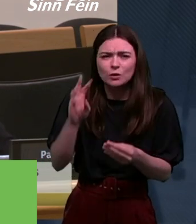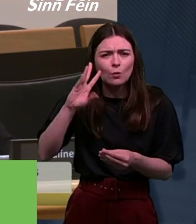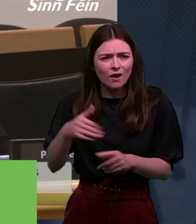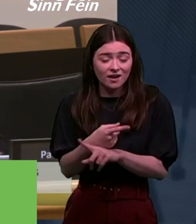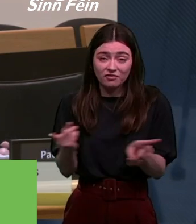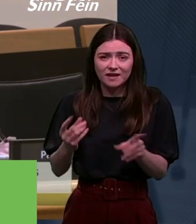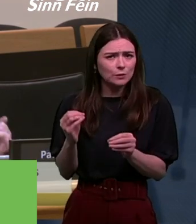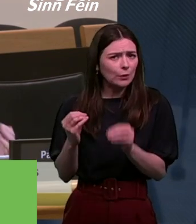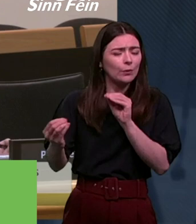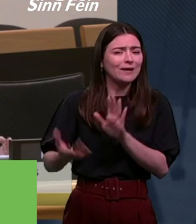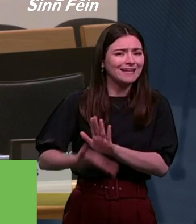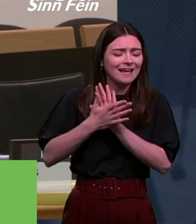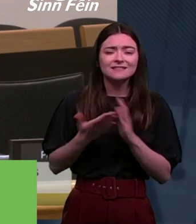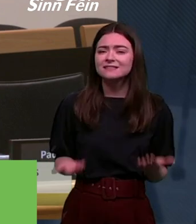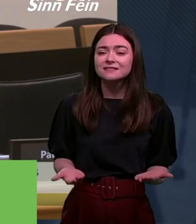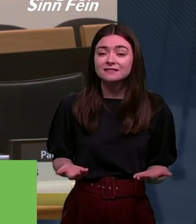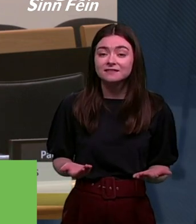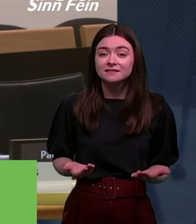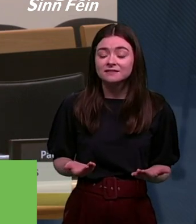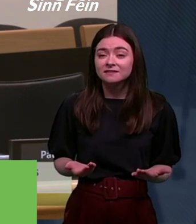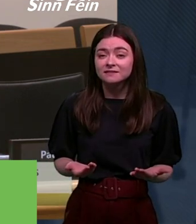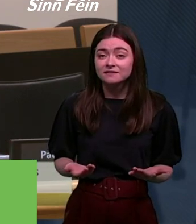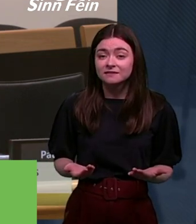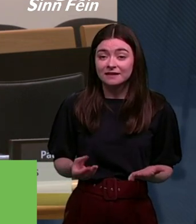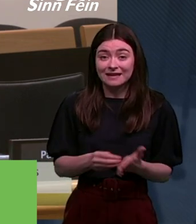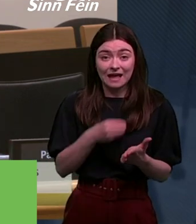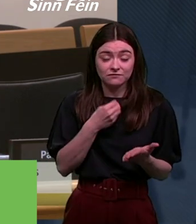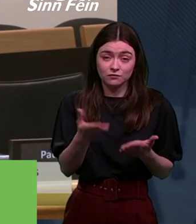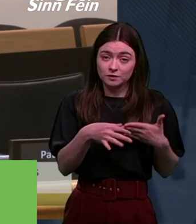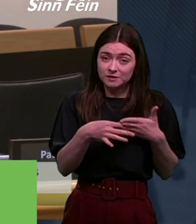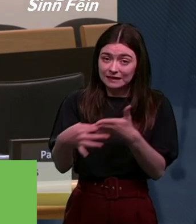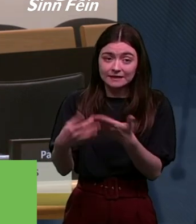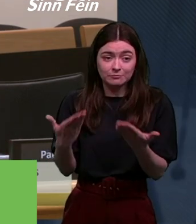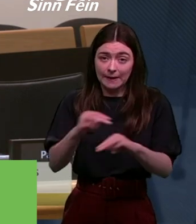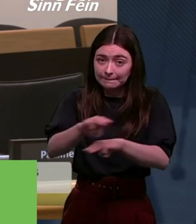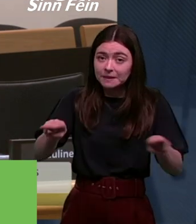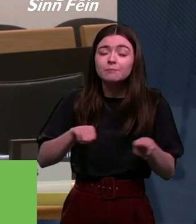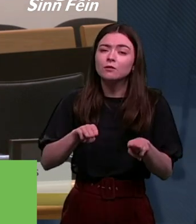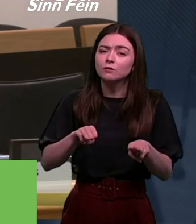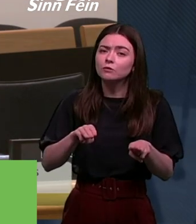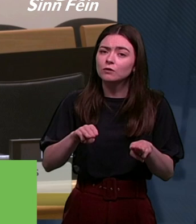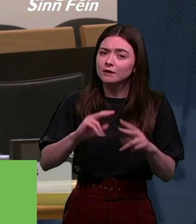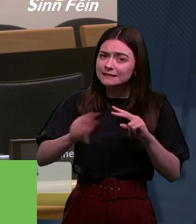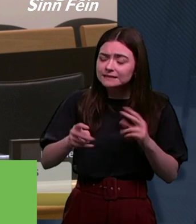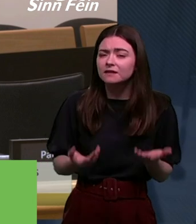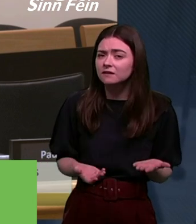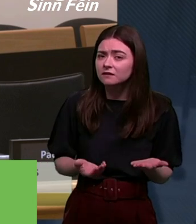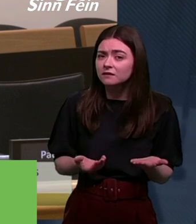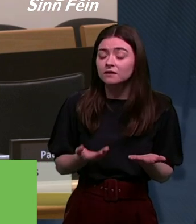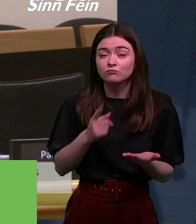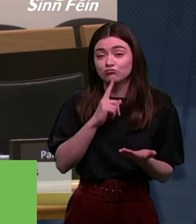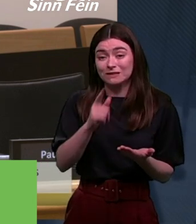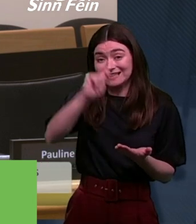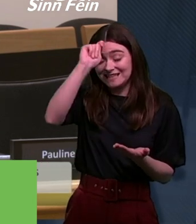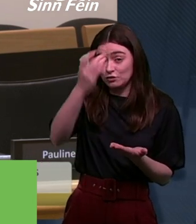supposed opposed? I mean, I have to be guided by autistic people and what they say. But I think